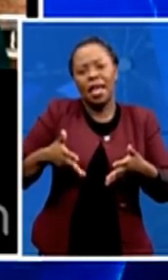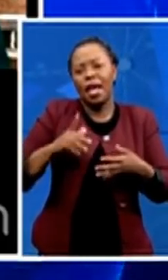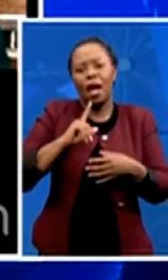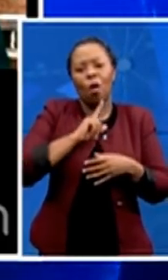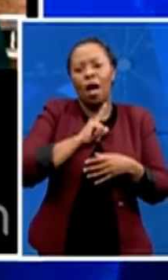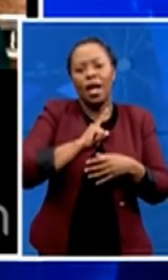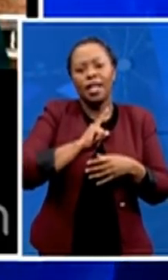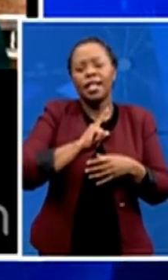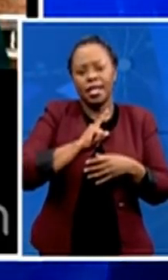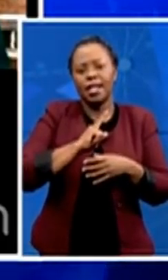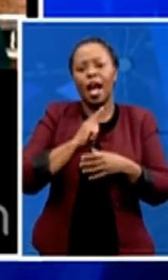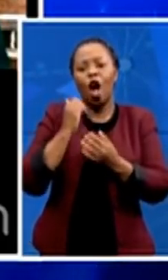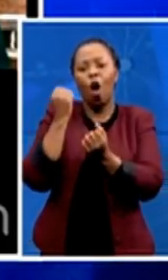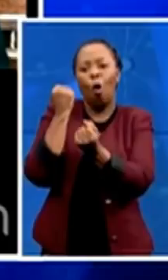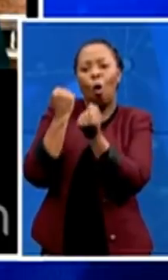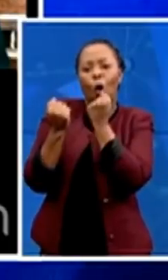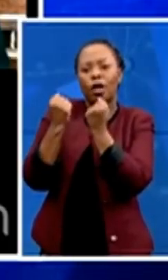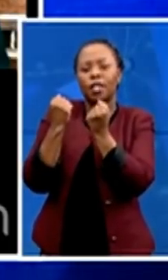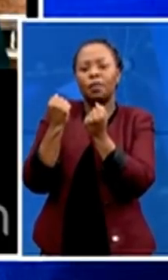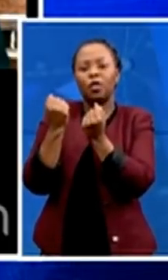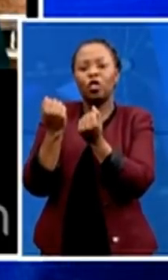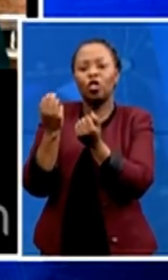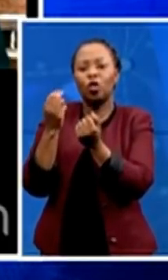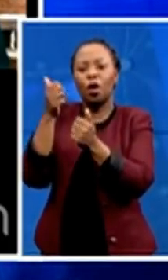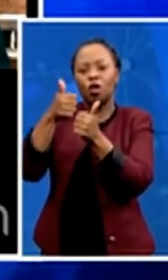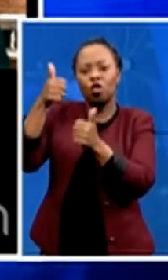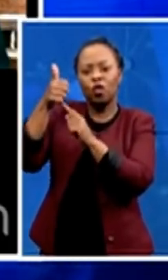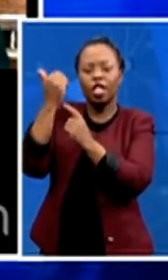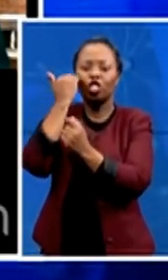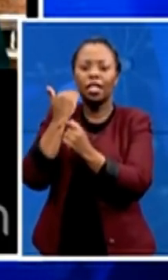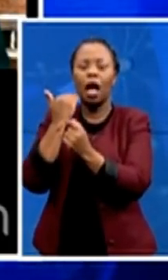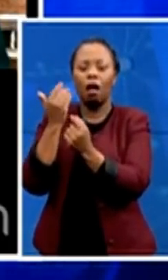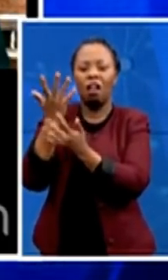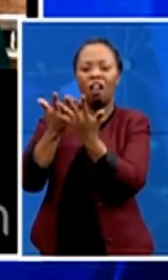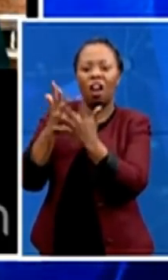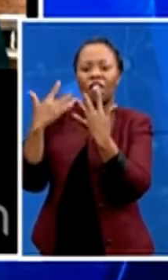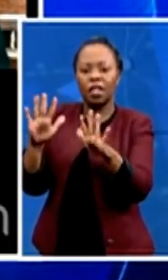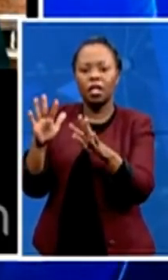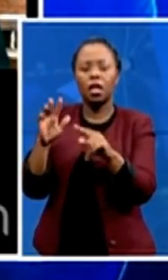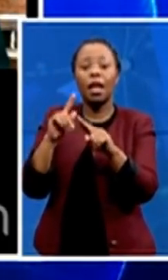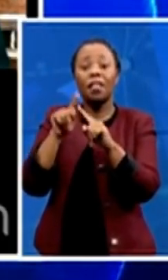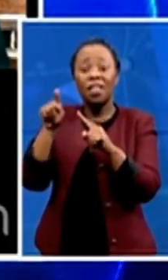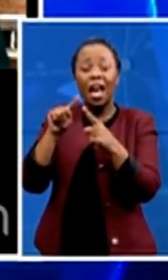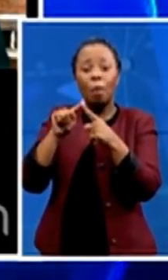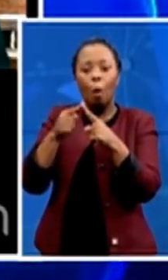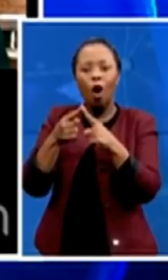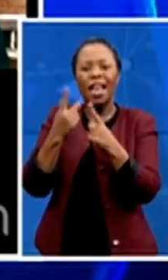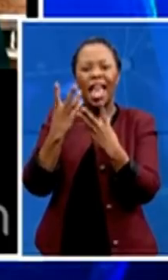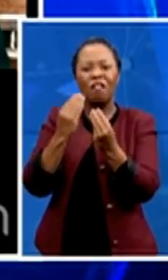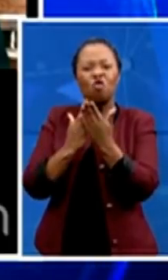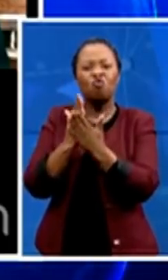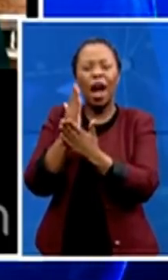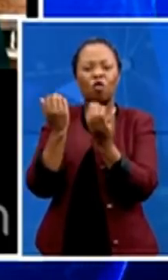registrar and so on. At that point, their right to freedom, to personal freedom, has